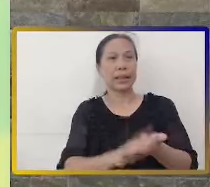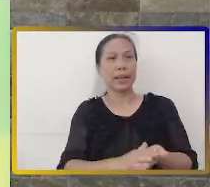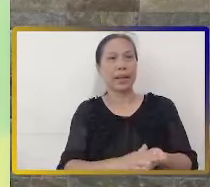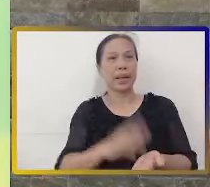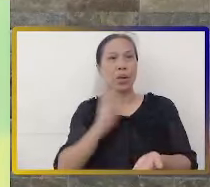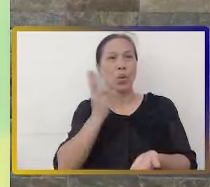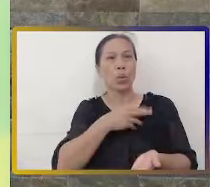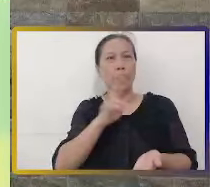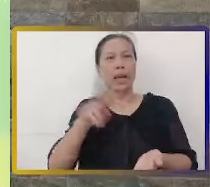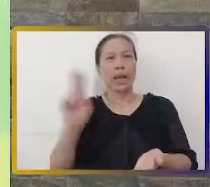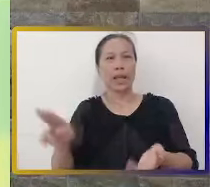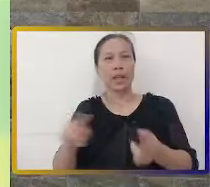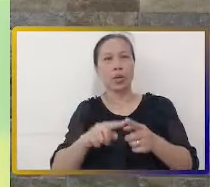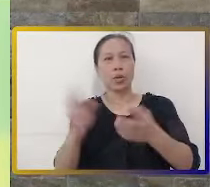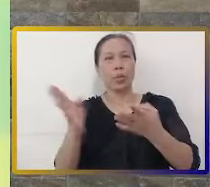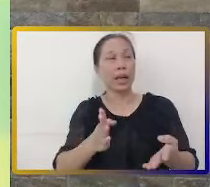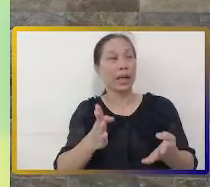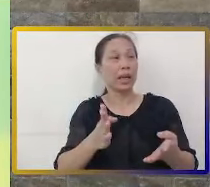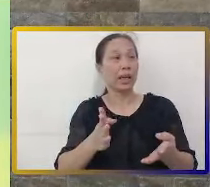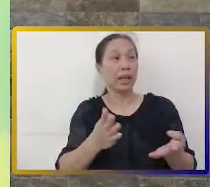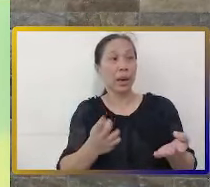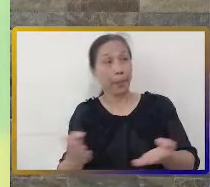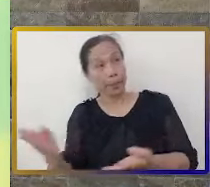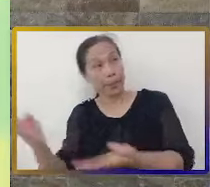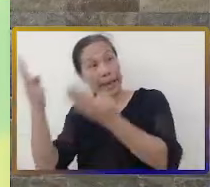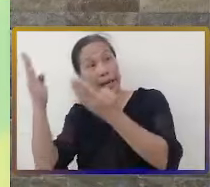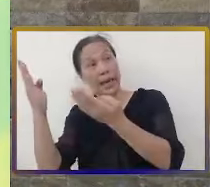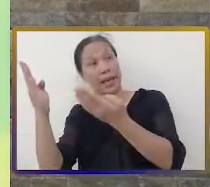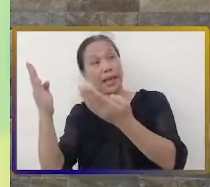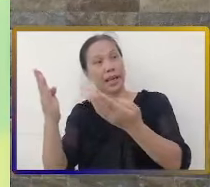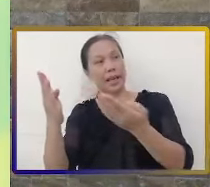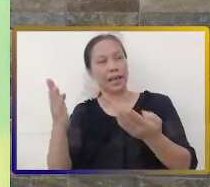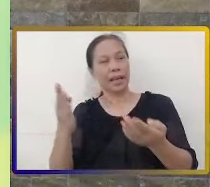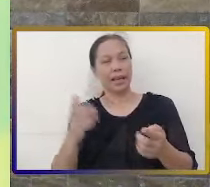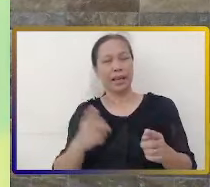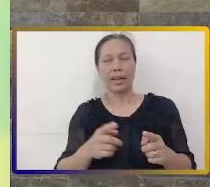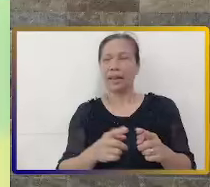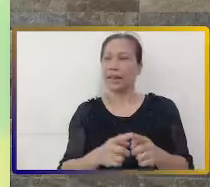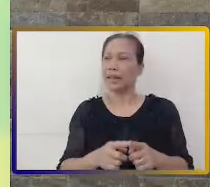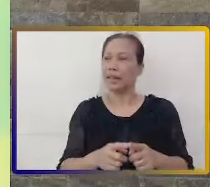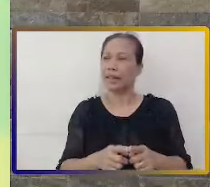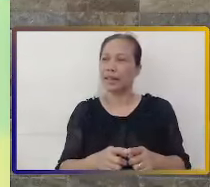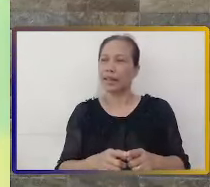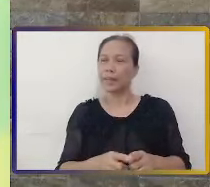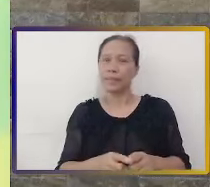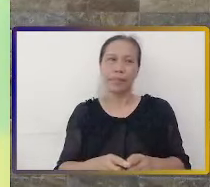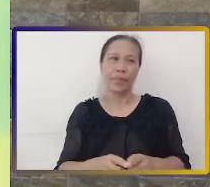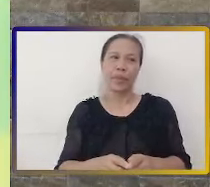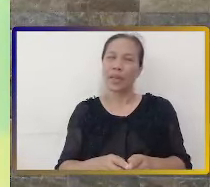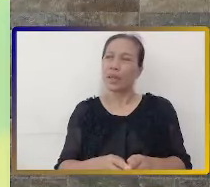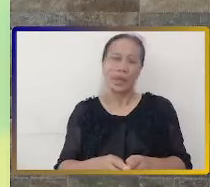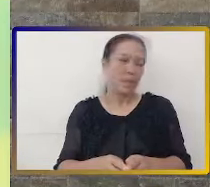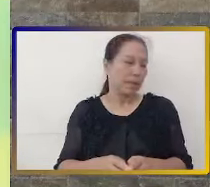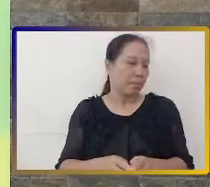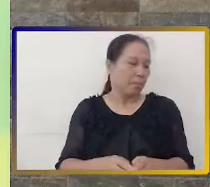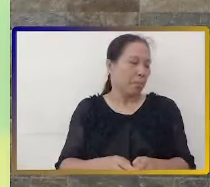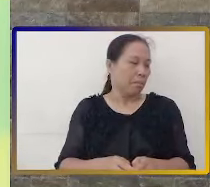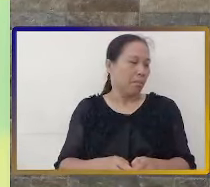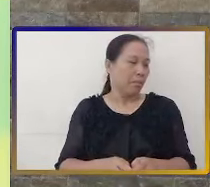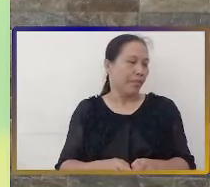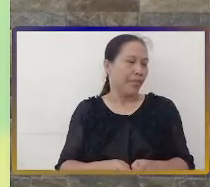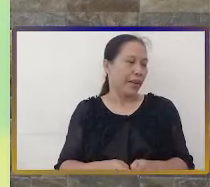talaga you bring it by your hands okay now here's the thing his own hand shall bring the offerings of the lord made